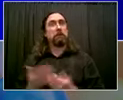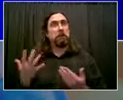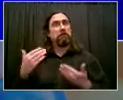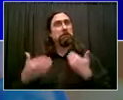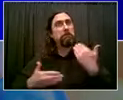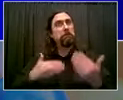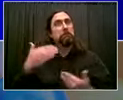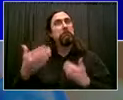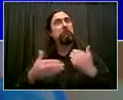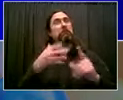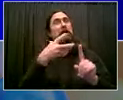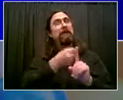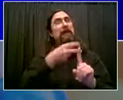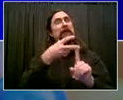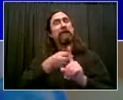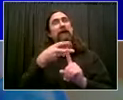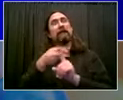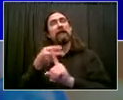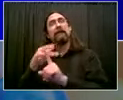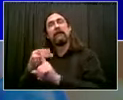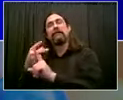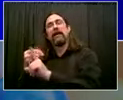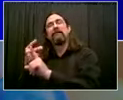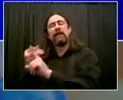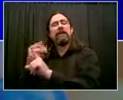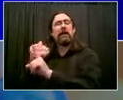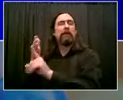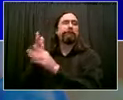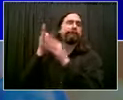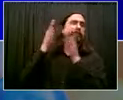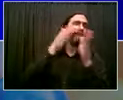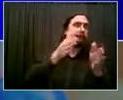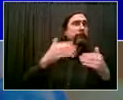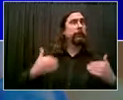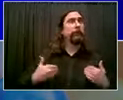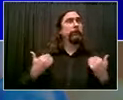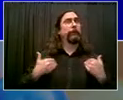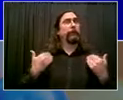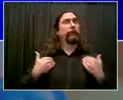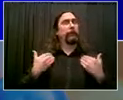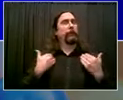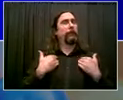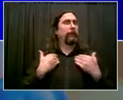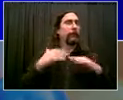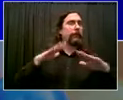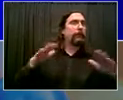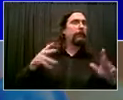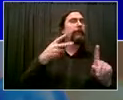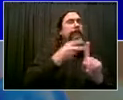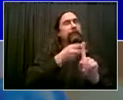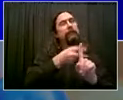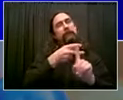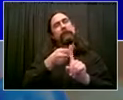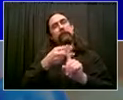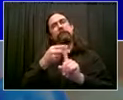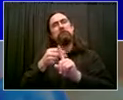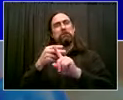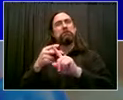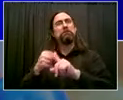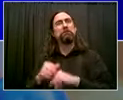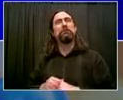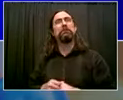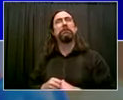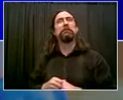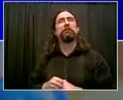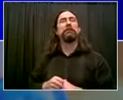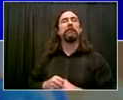success going out to communities, reaching young people. Parents more and more want their kids vaccinated. They want